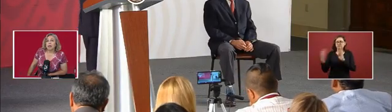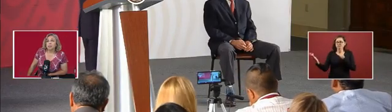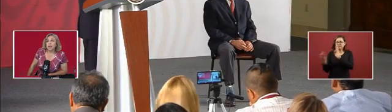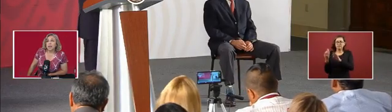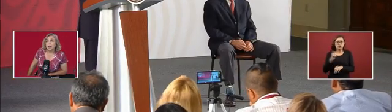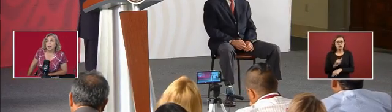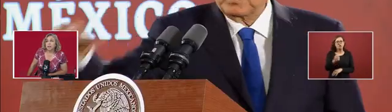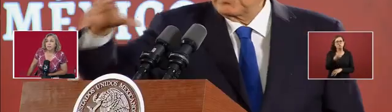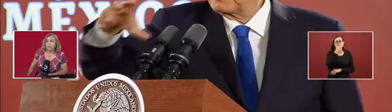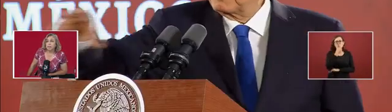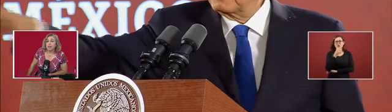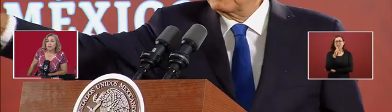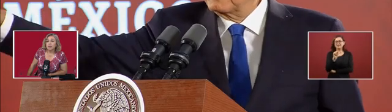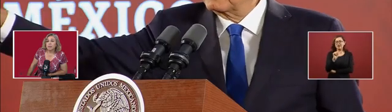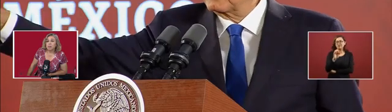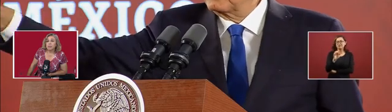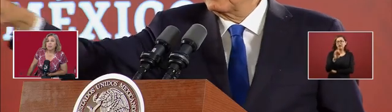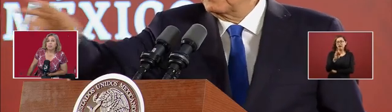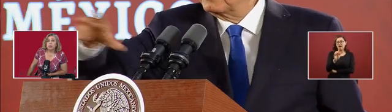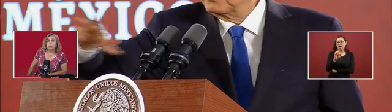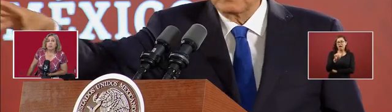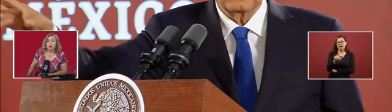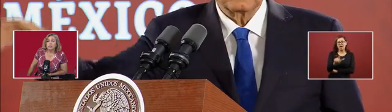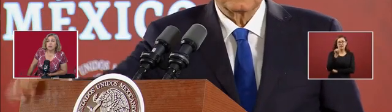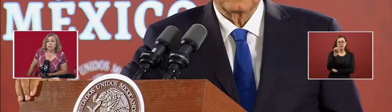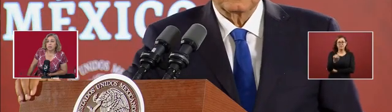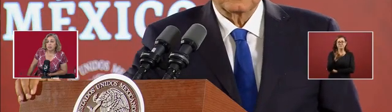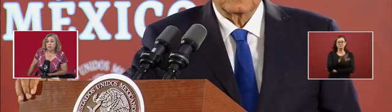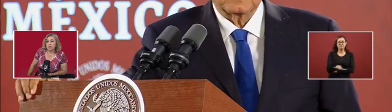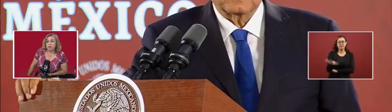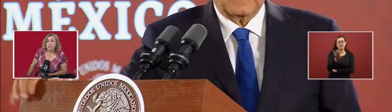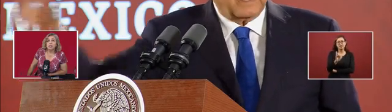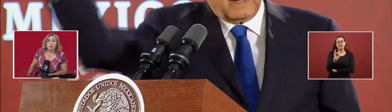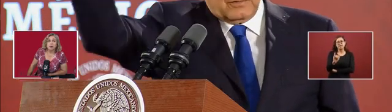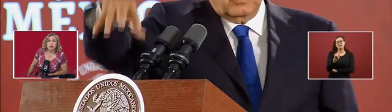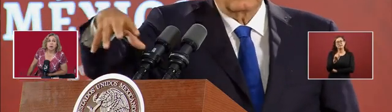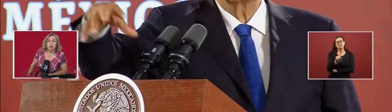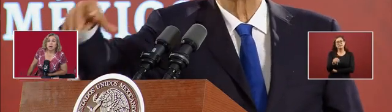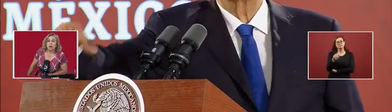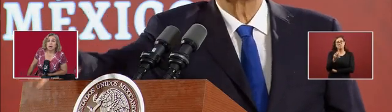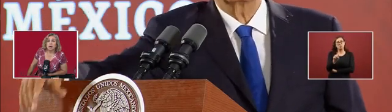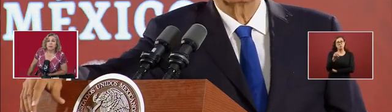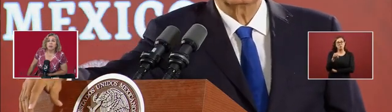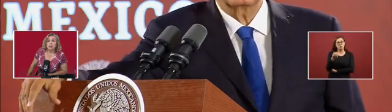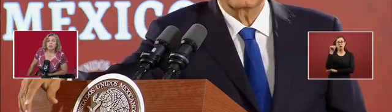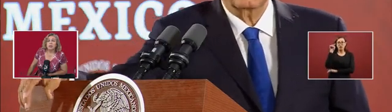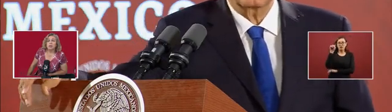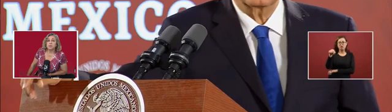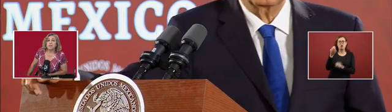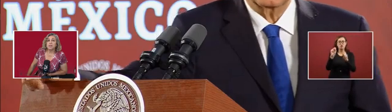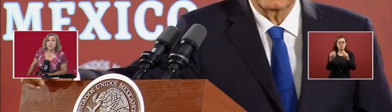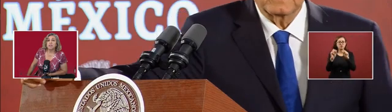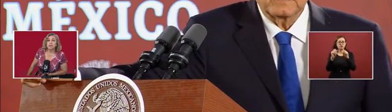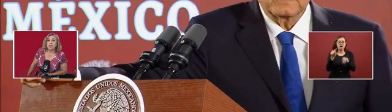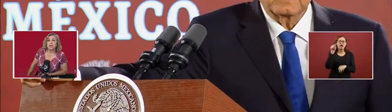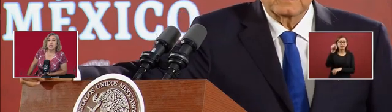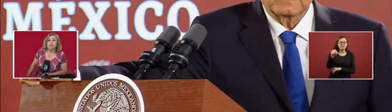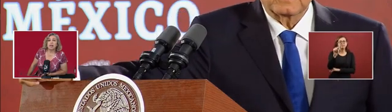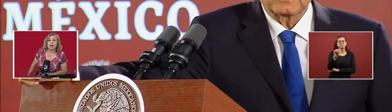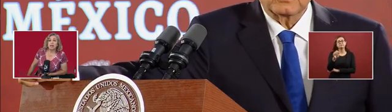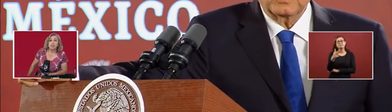Hacienda, that they need to be looked at by subsecretary of, and they haven't even looked at